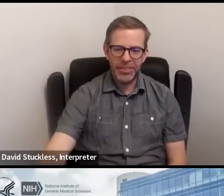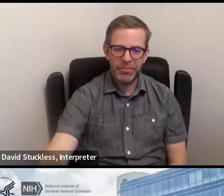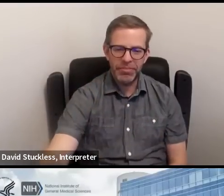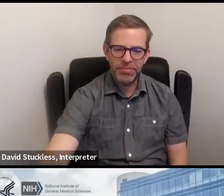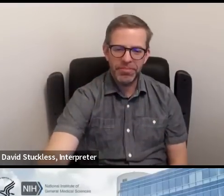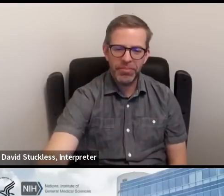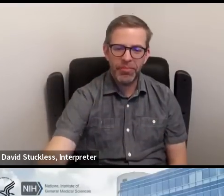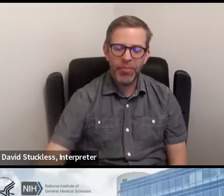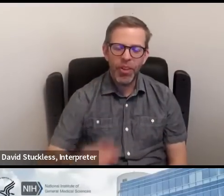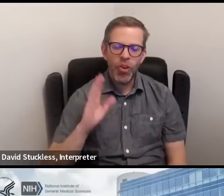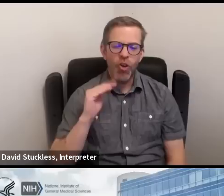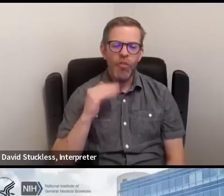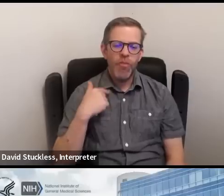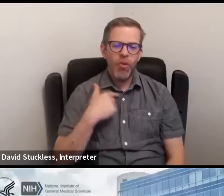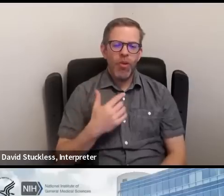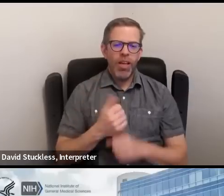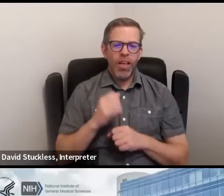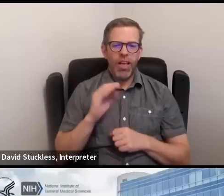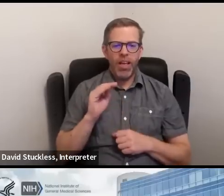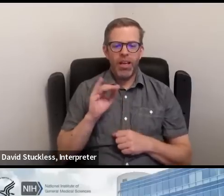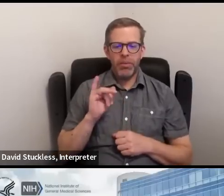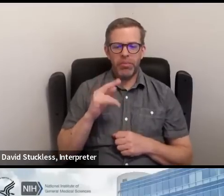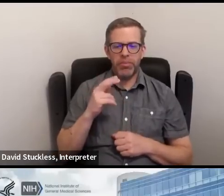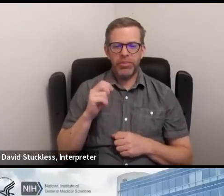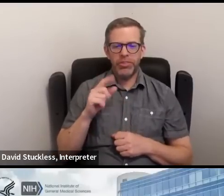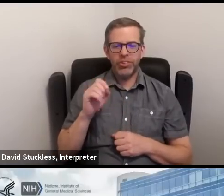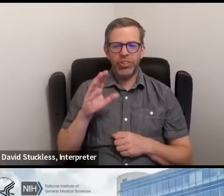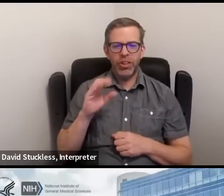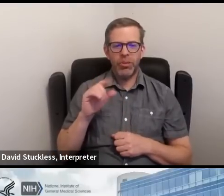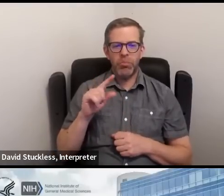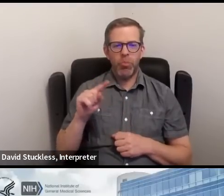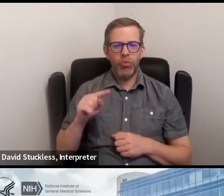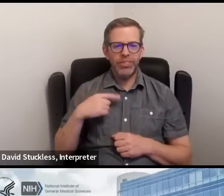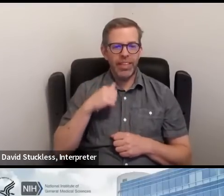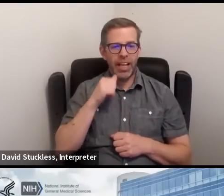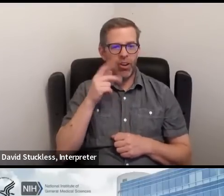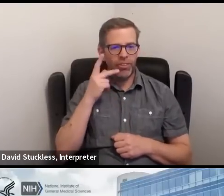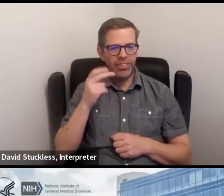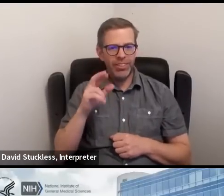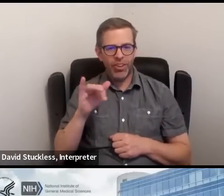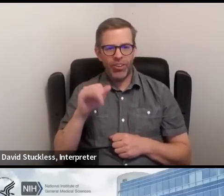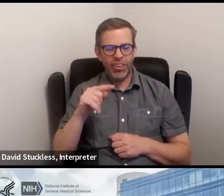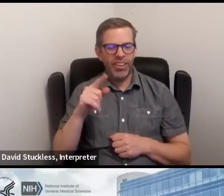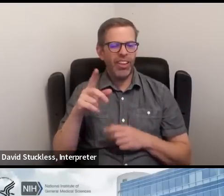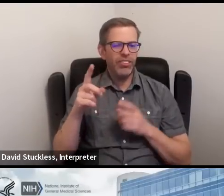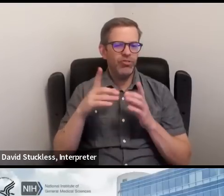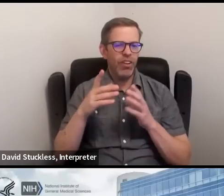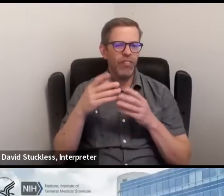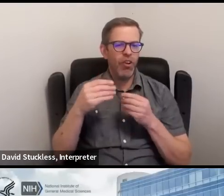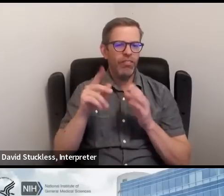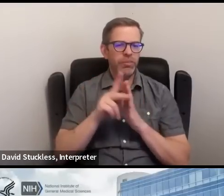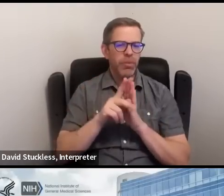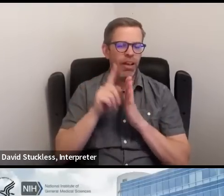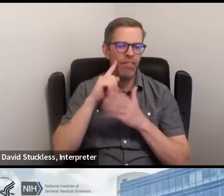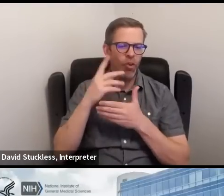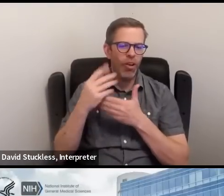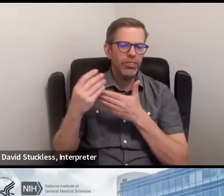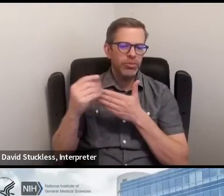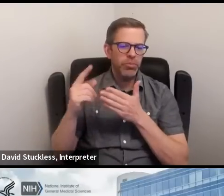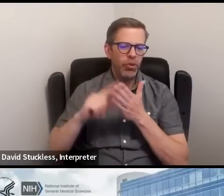So hopefully we've got Michelle Bowles. I'm not sure, I don't see her yet, but she's the director of the Office of Policy for Extramural